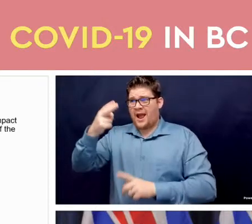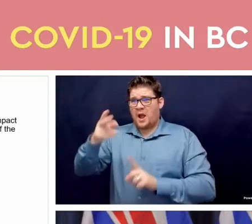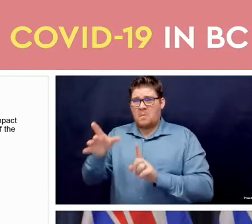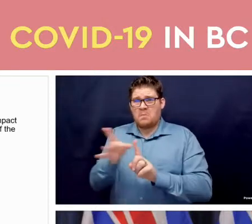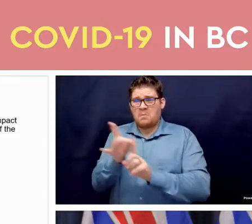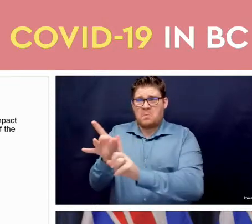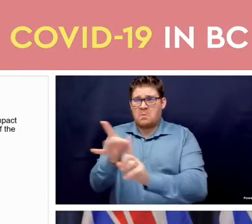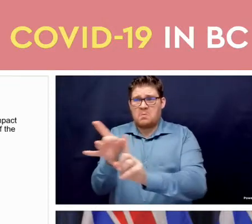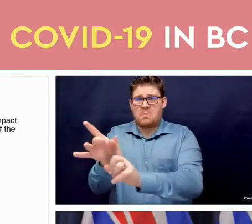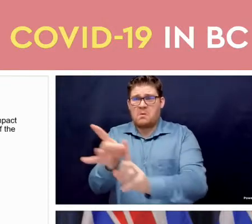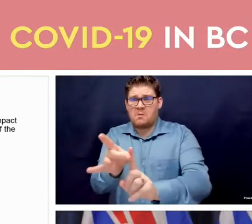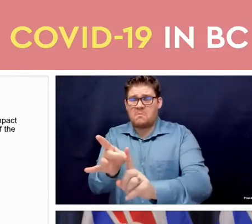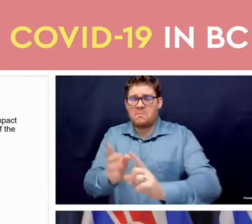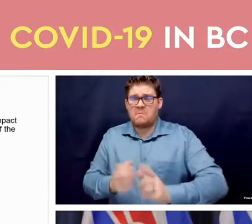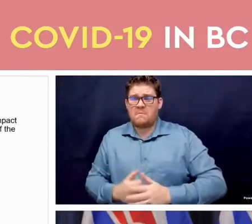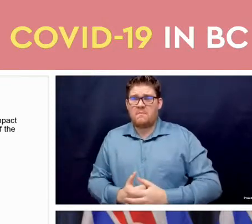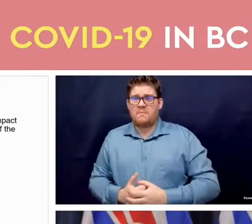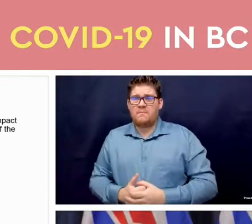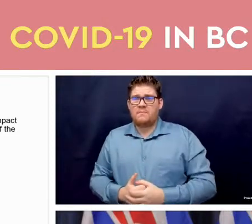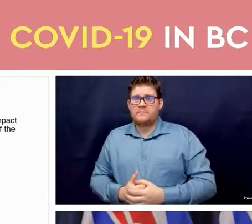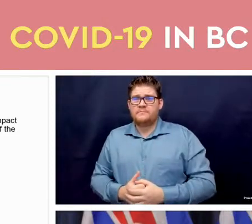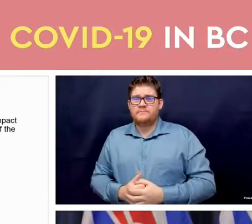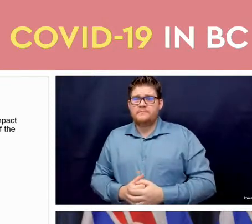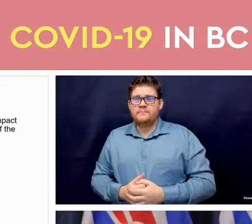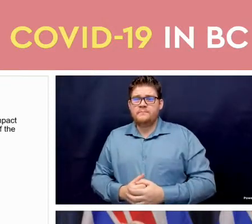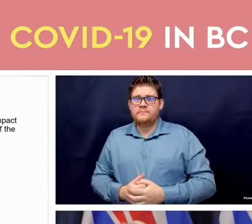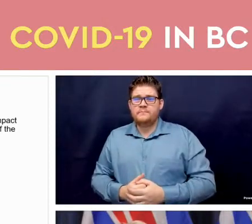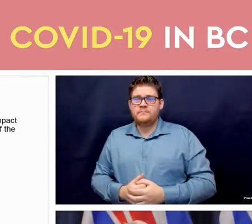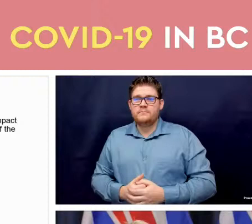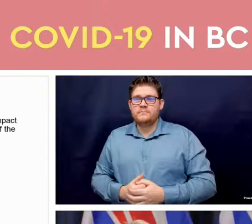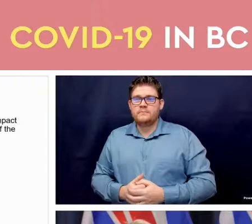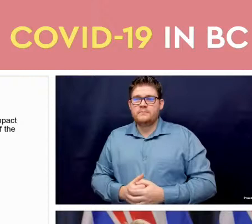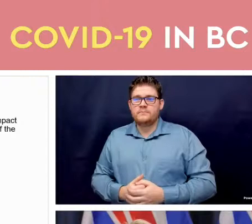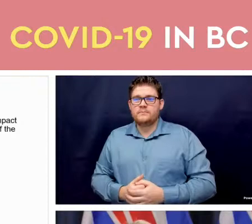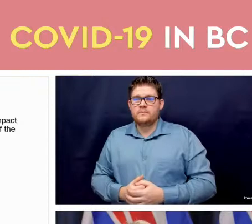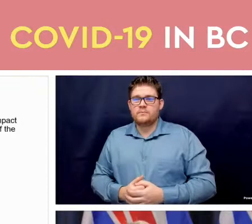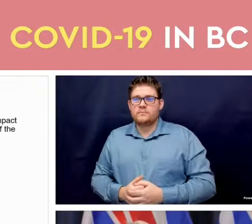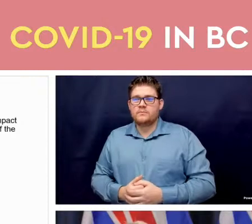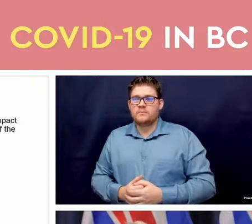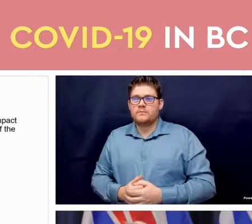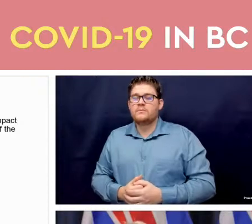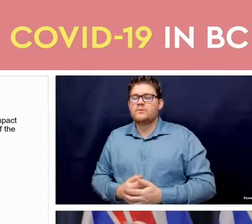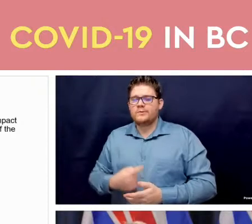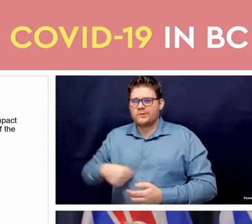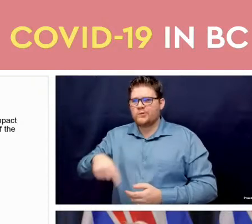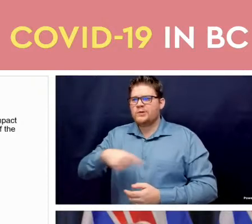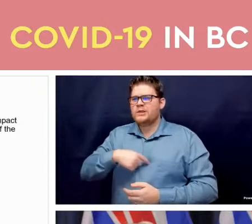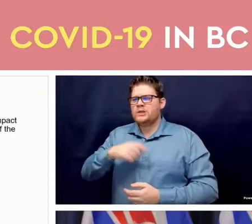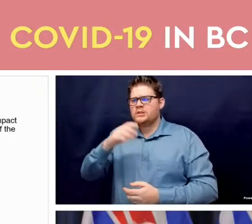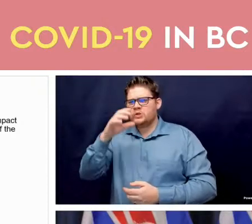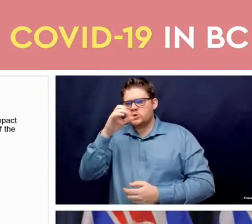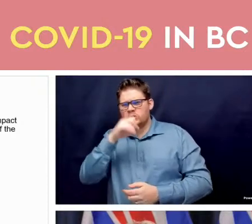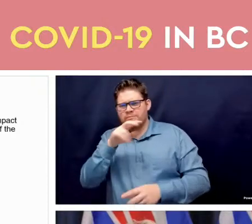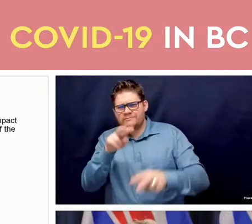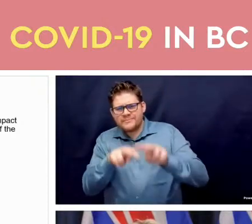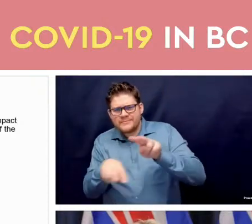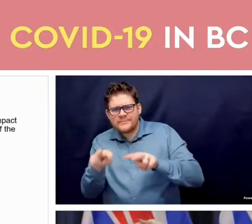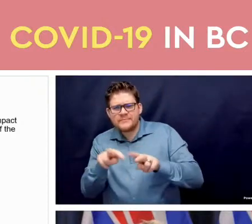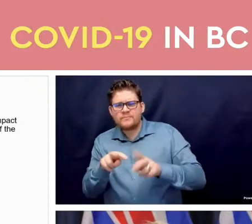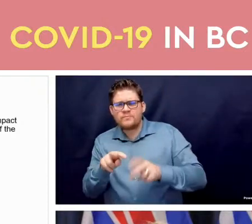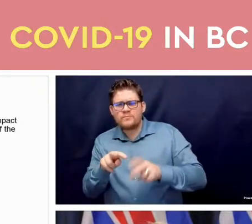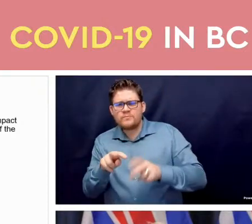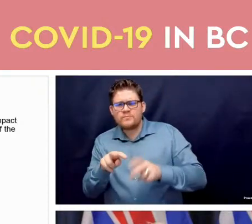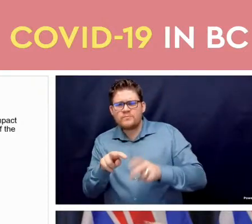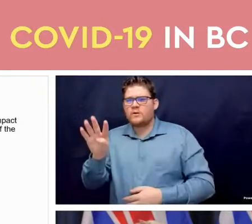were inside. And it looks at booster doses being provided to about 40% of the population. It doesn't look at